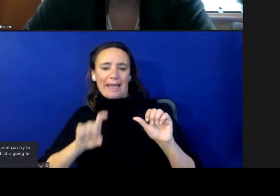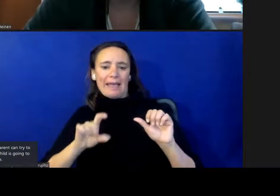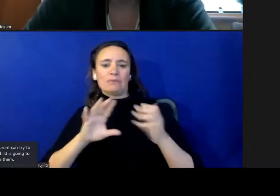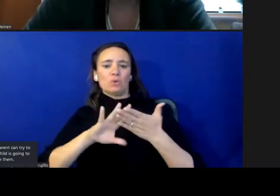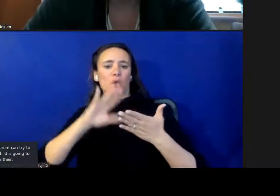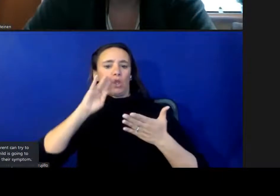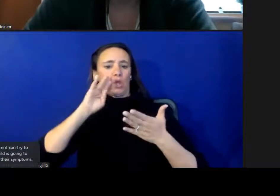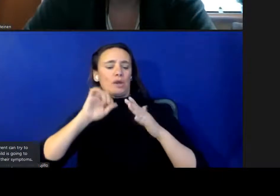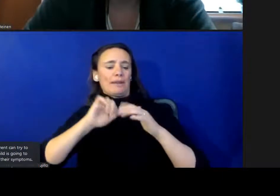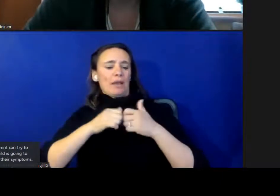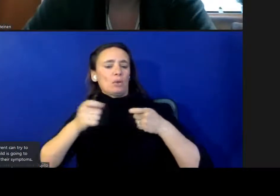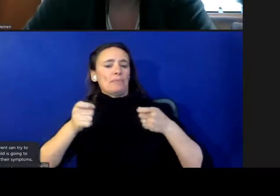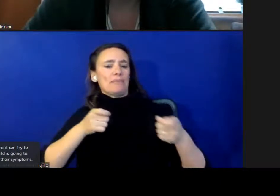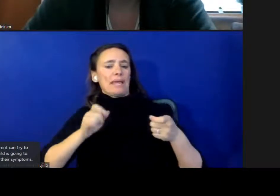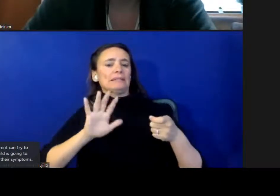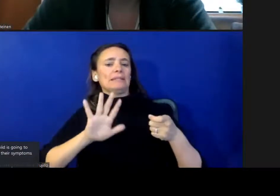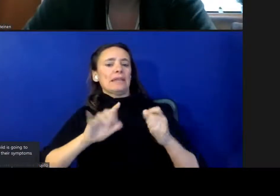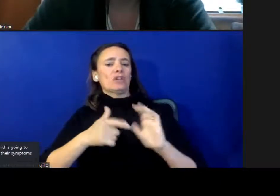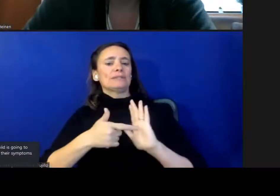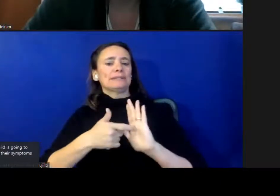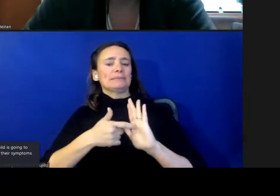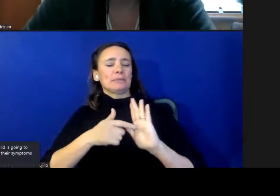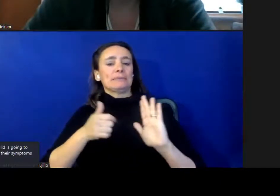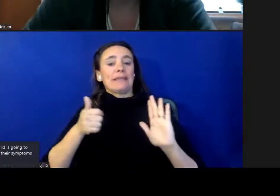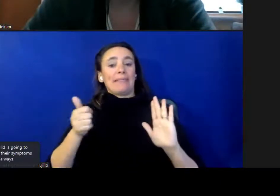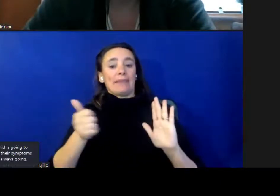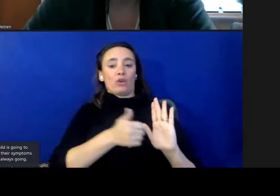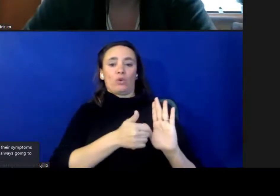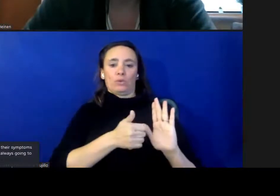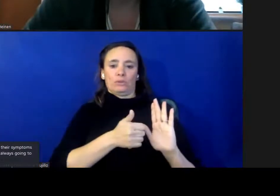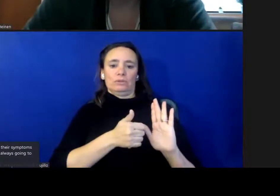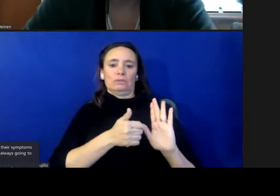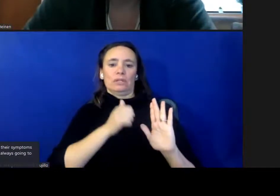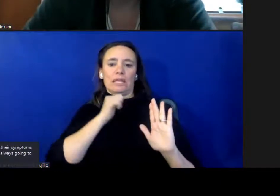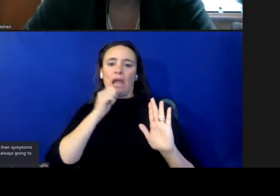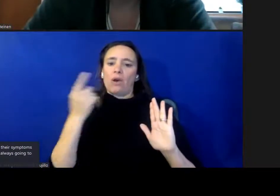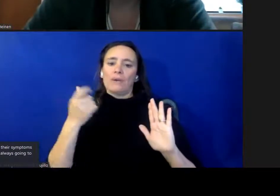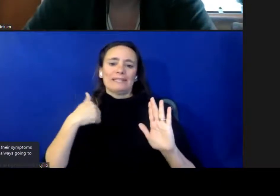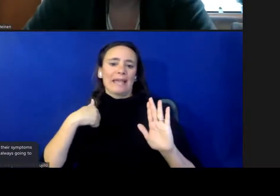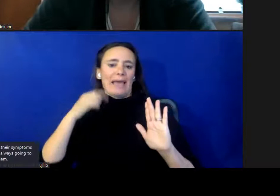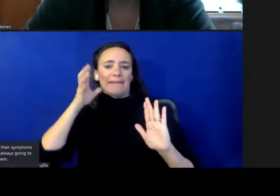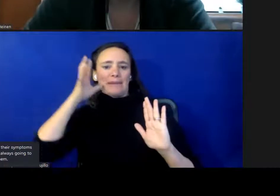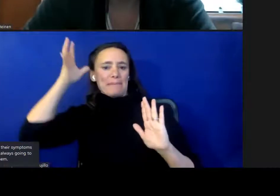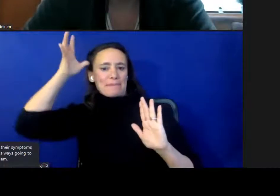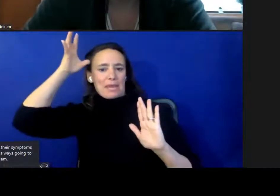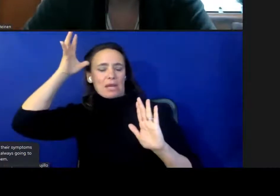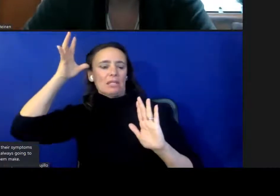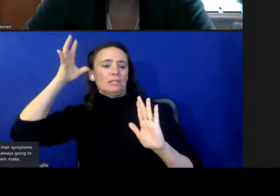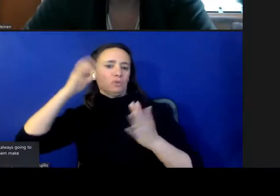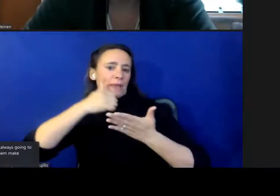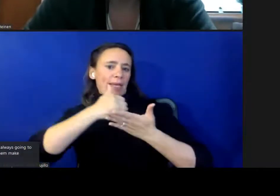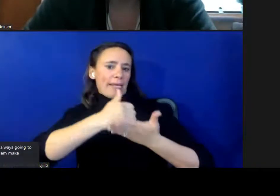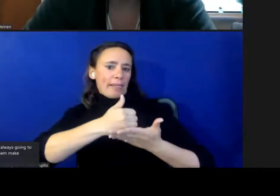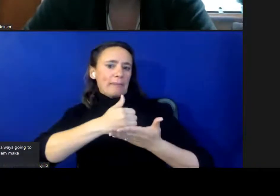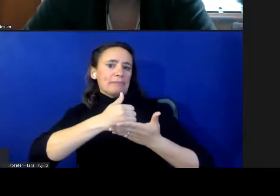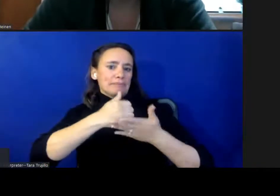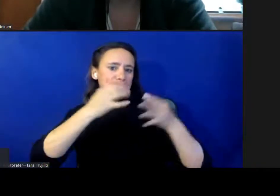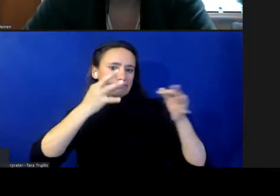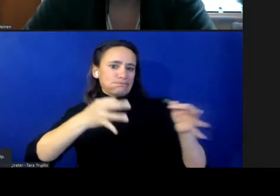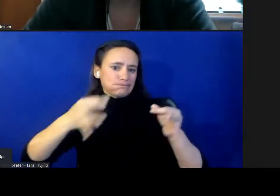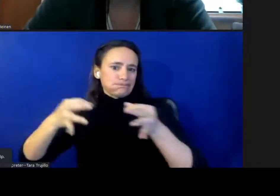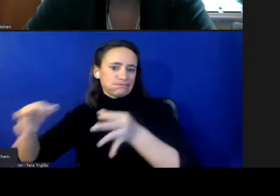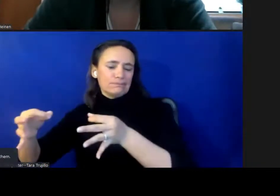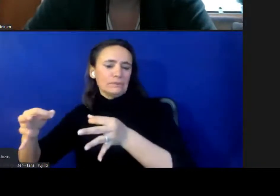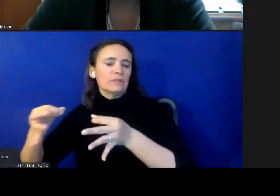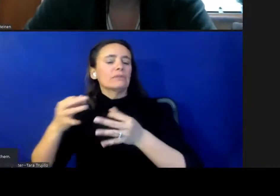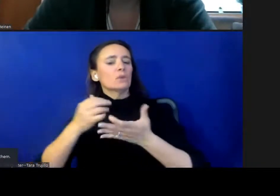their symptoms on their own, and they're not always going to have a parent there to help them make decisions. So if you can help